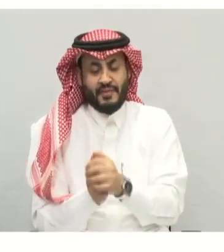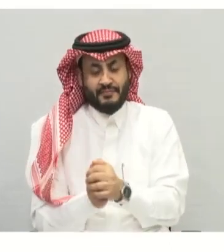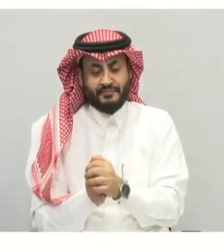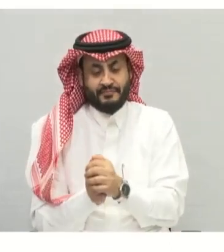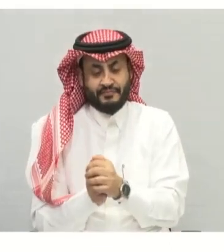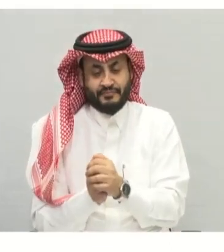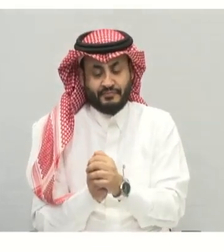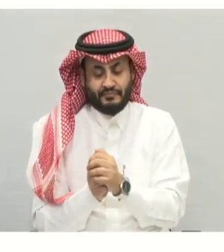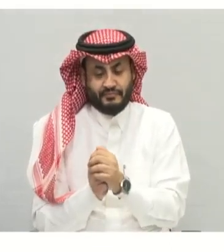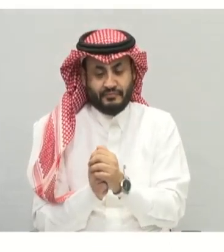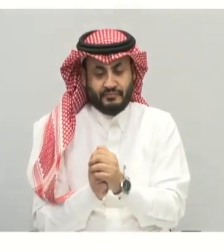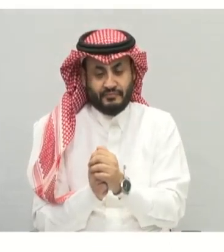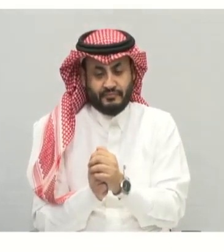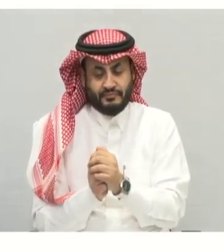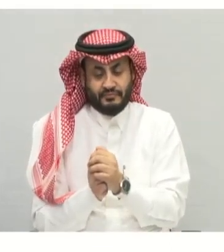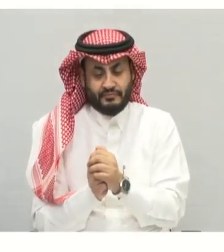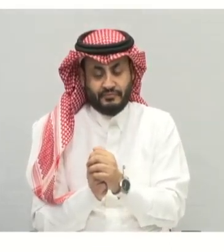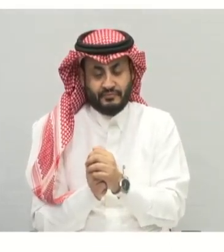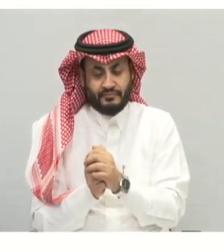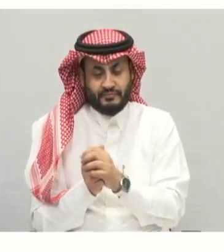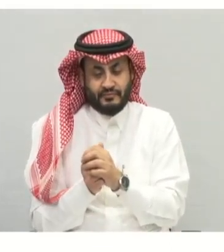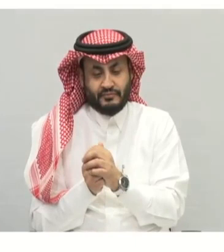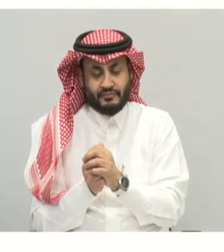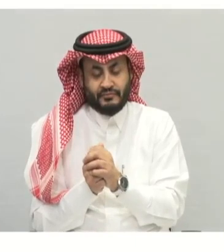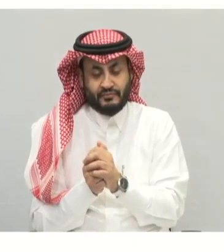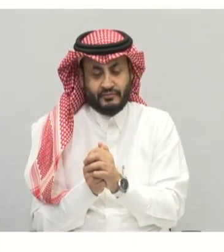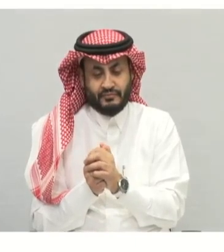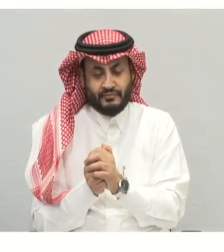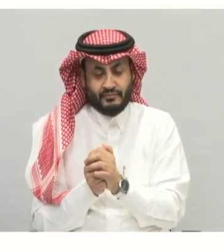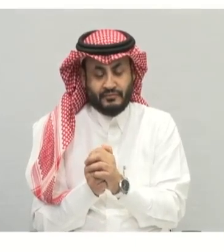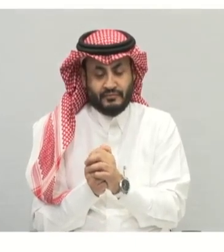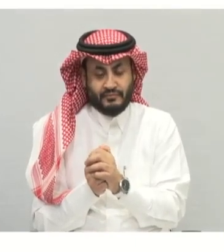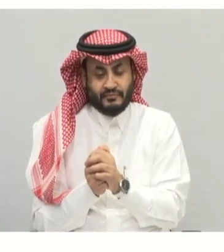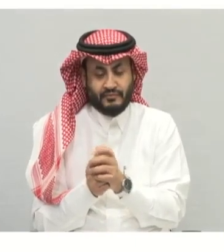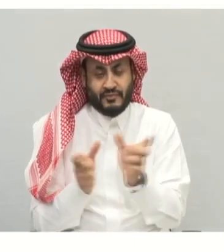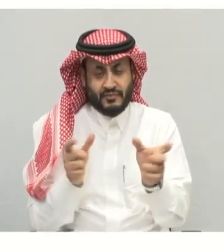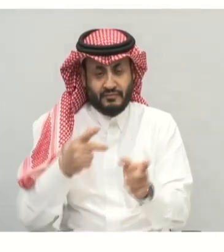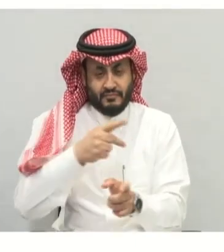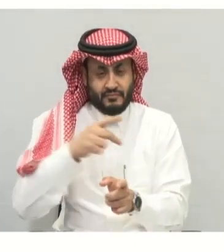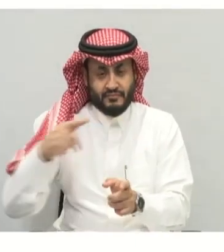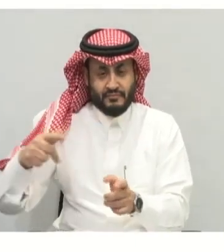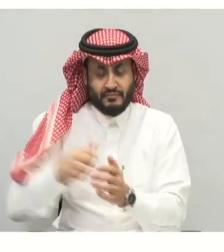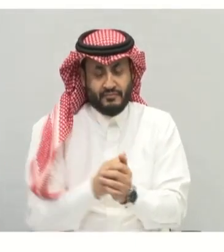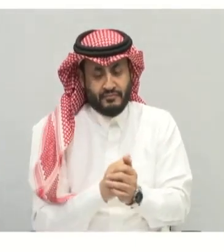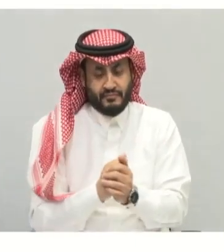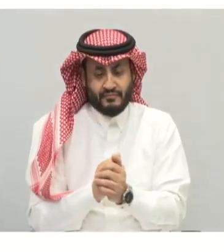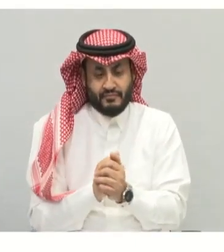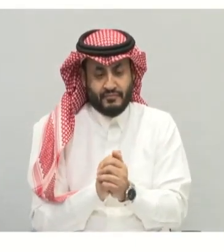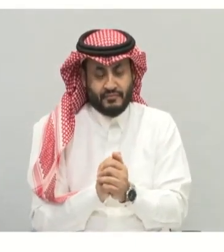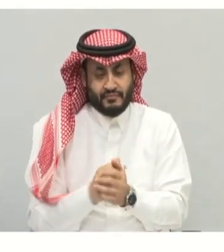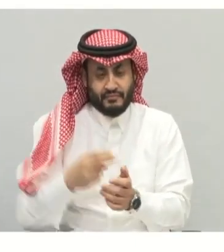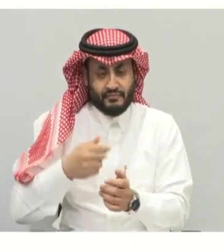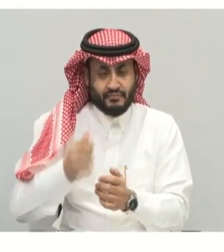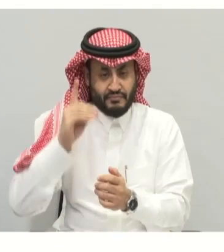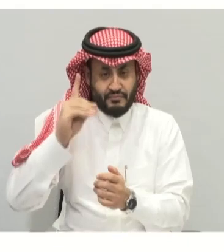flight had already left and since this is the first action in this case we use the best perfect as you can see which has had plus